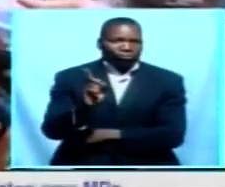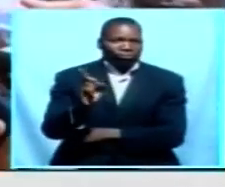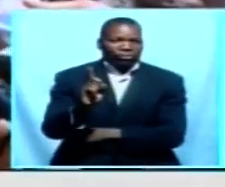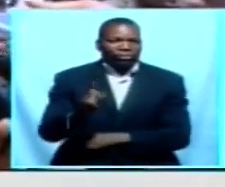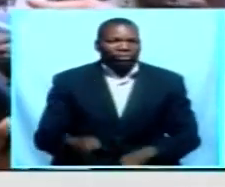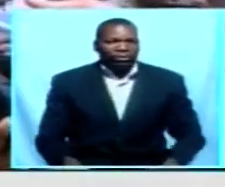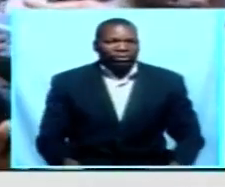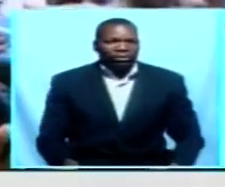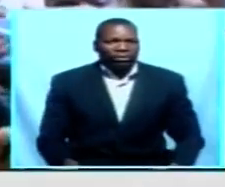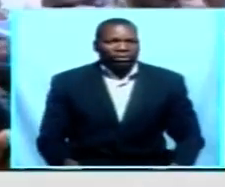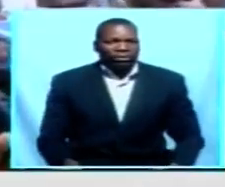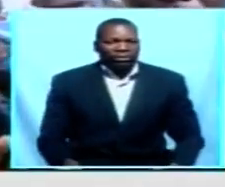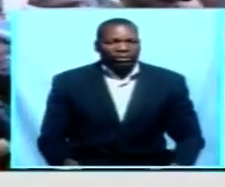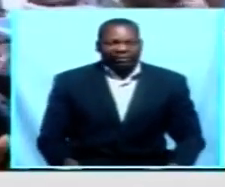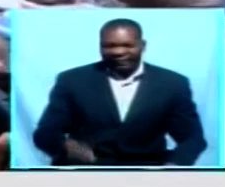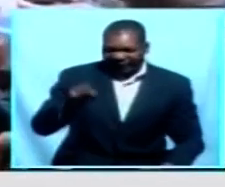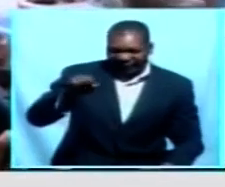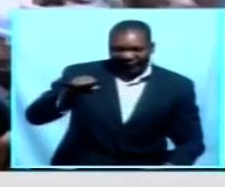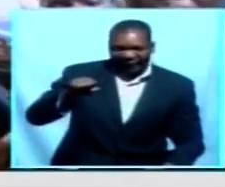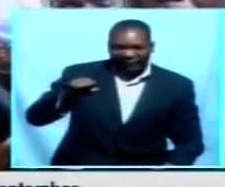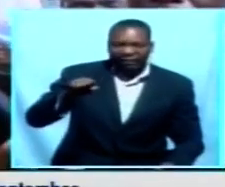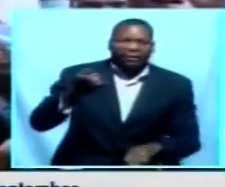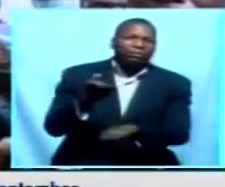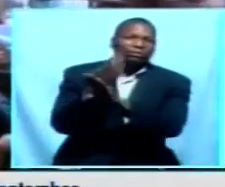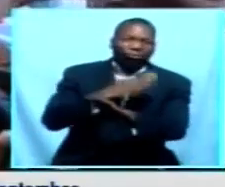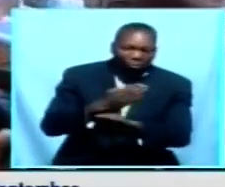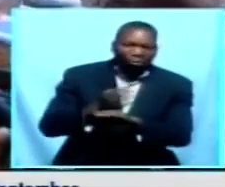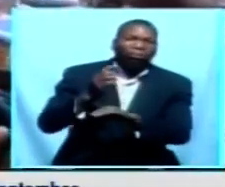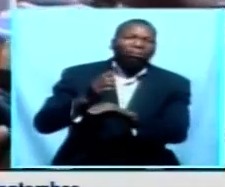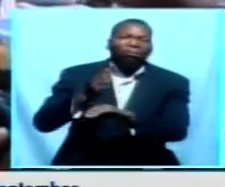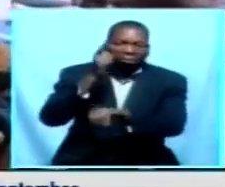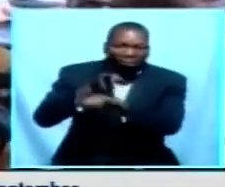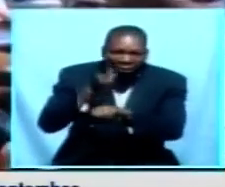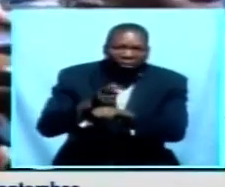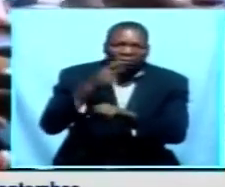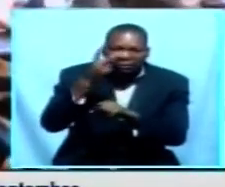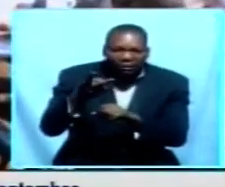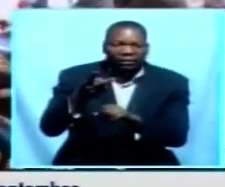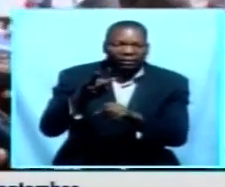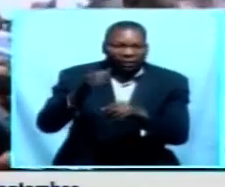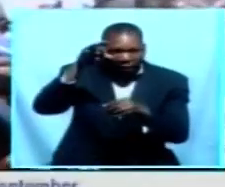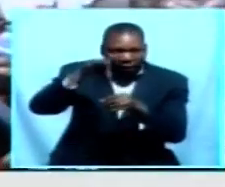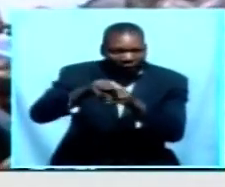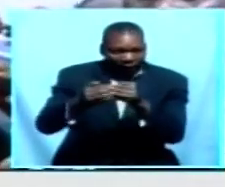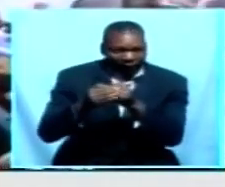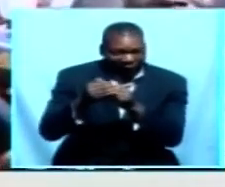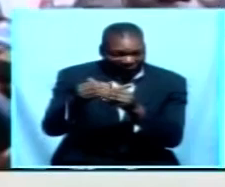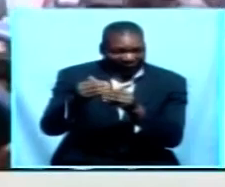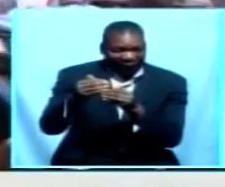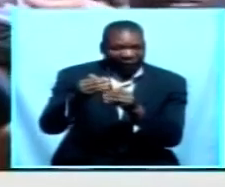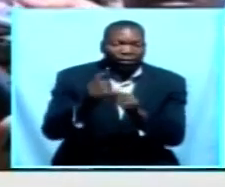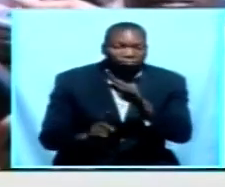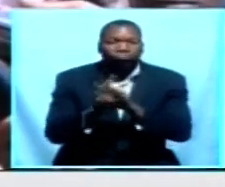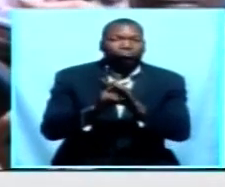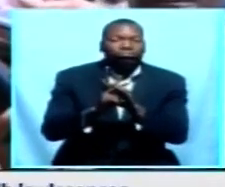It is obvious, it's politically motivated. We were talking about Armageddon and other things. We will see what will happen after the election. This is coming to pass, but as